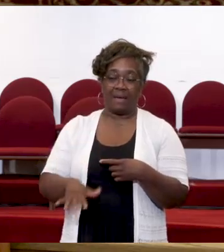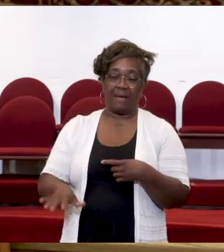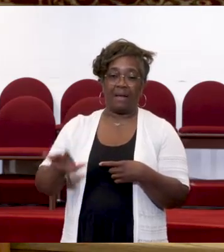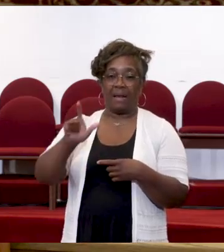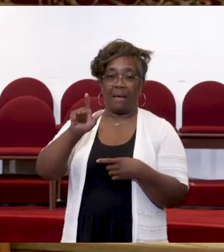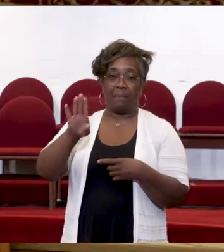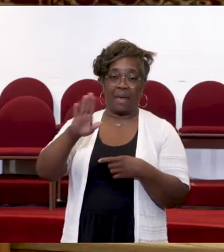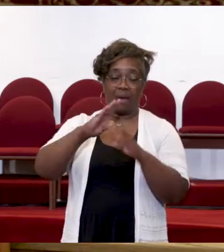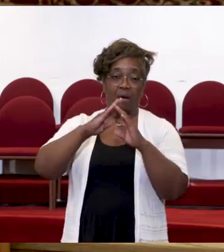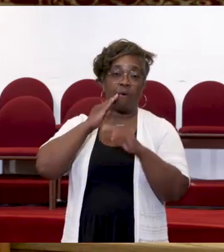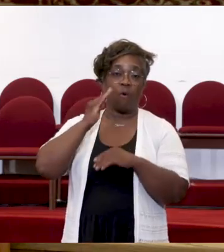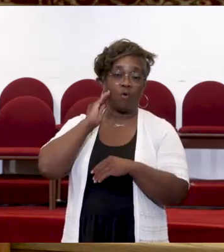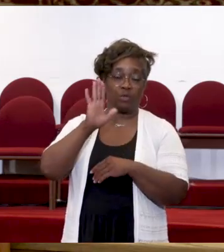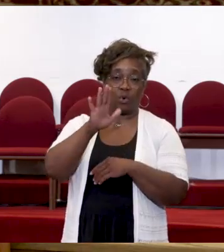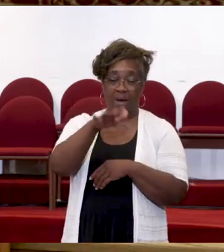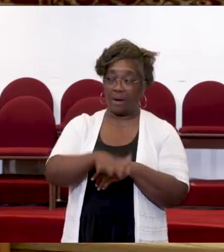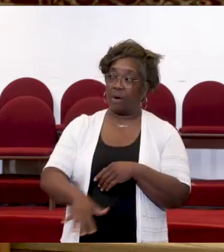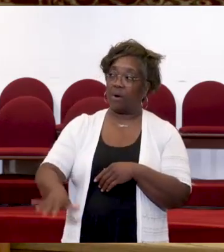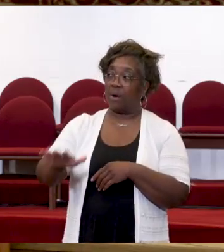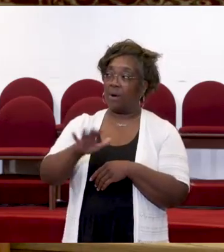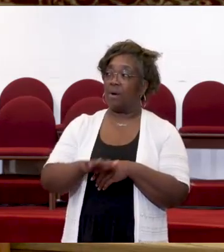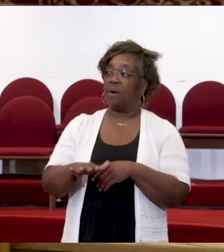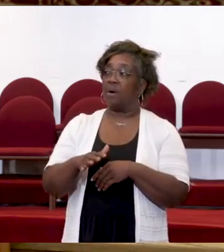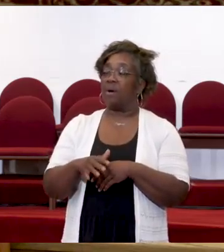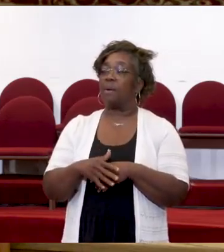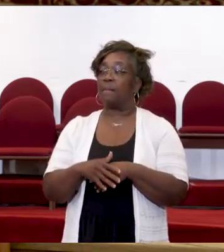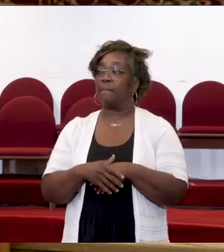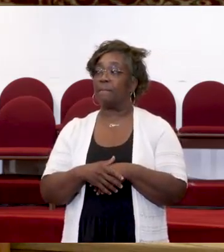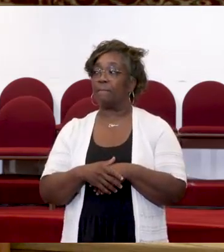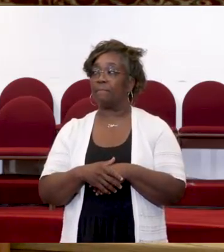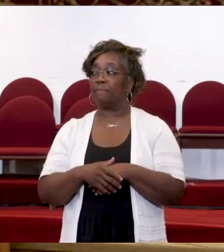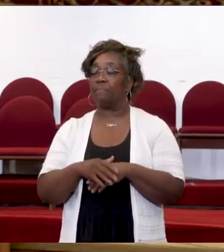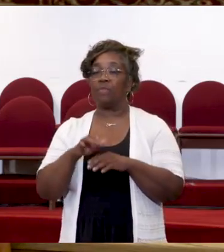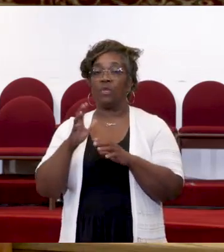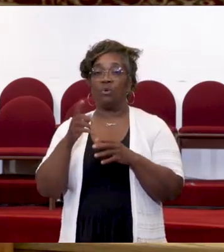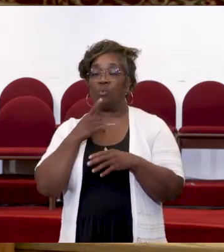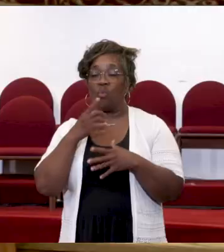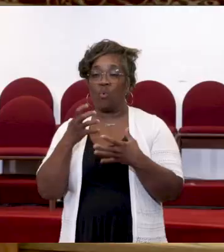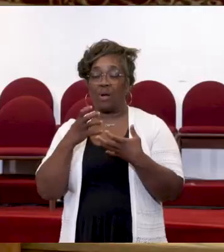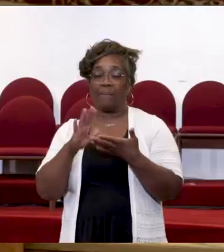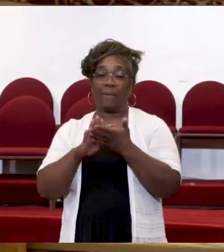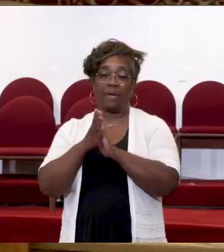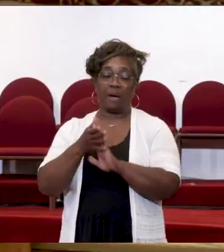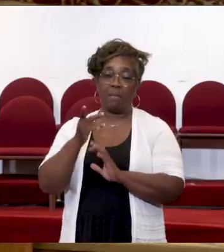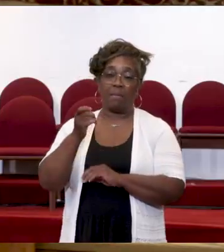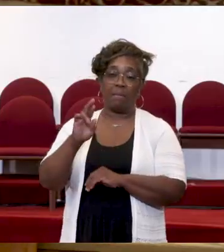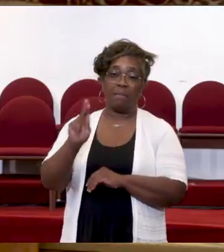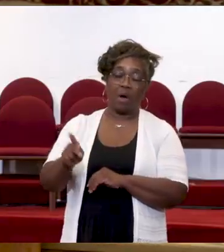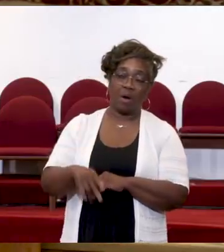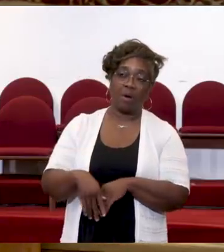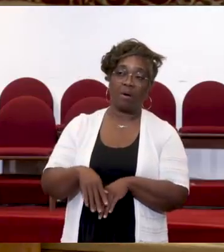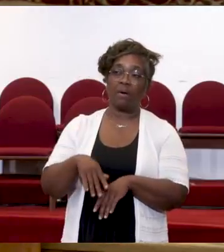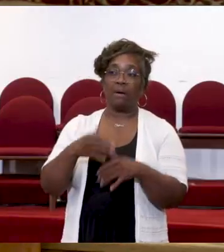your area, and you're saying we could make that a parklet, we could make that a playground, we could make that a vegetable